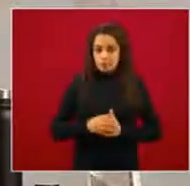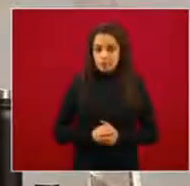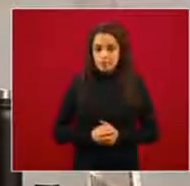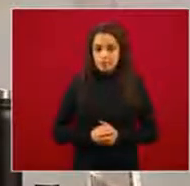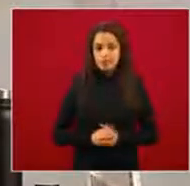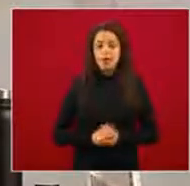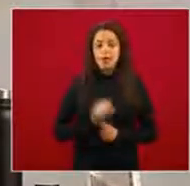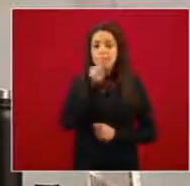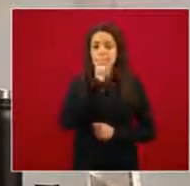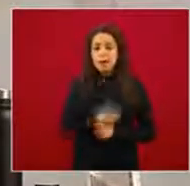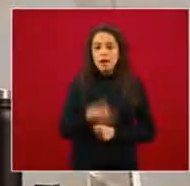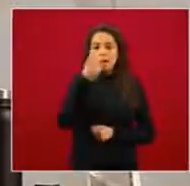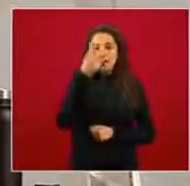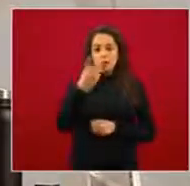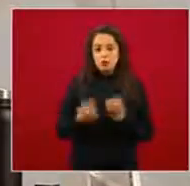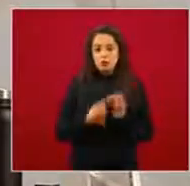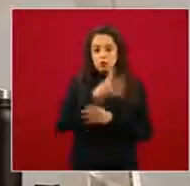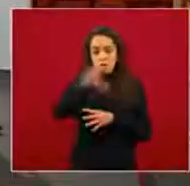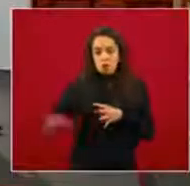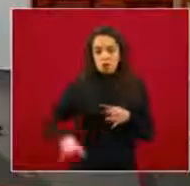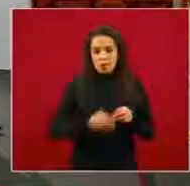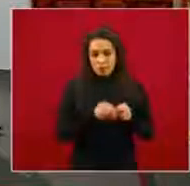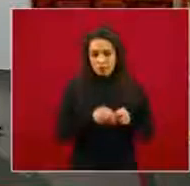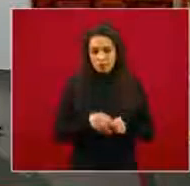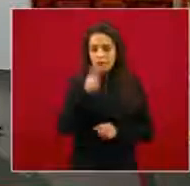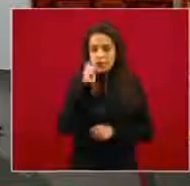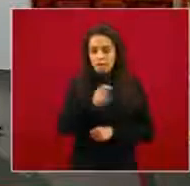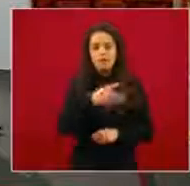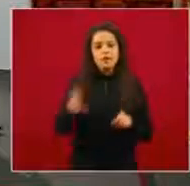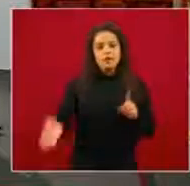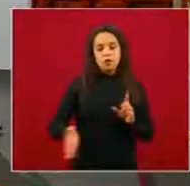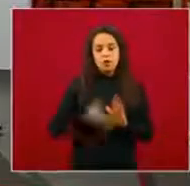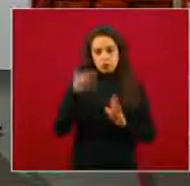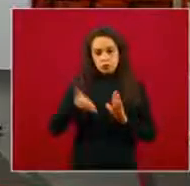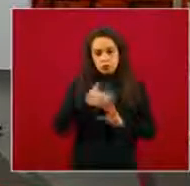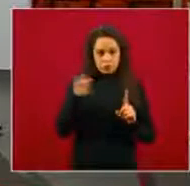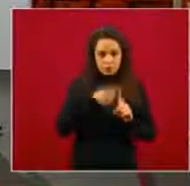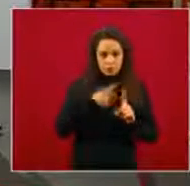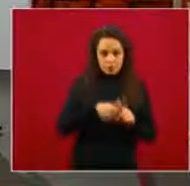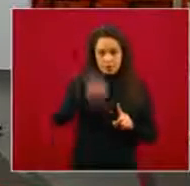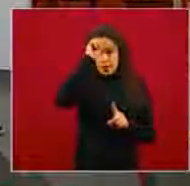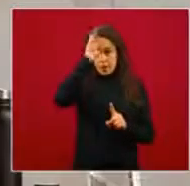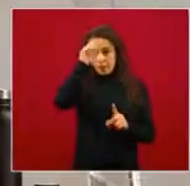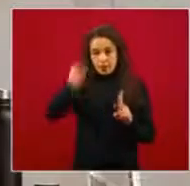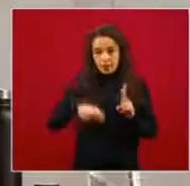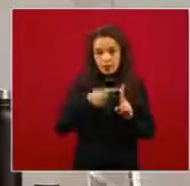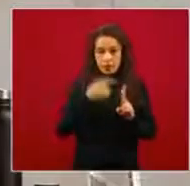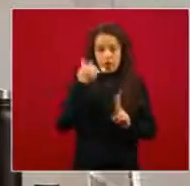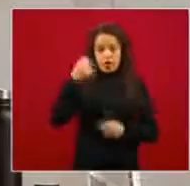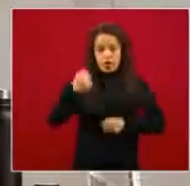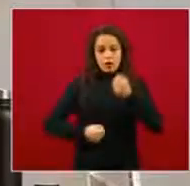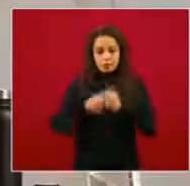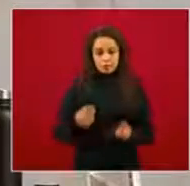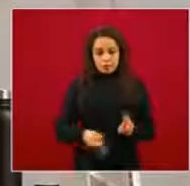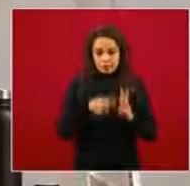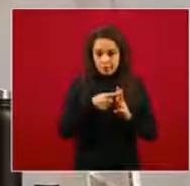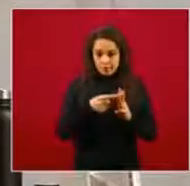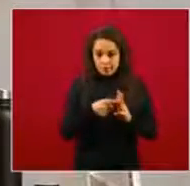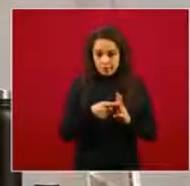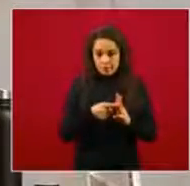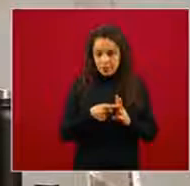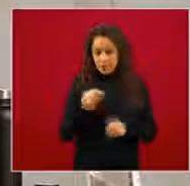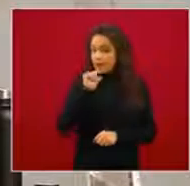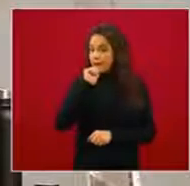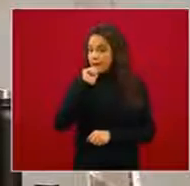working, including the three new essential ones, which are construction, mining, and the